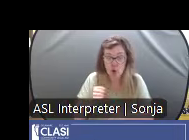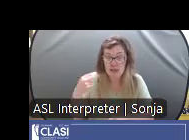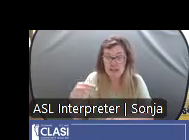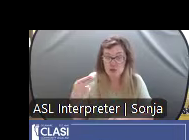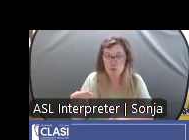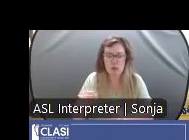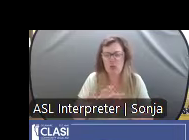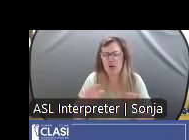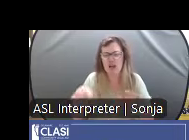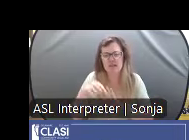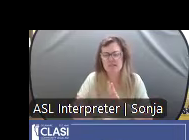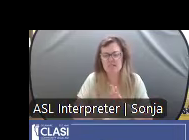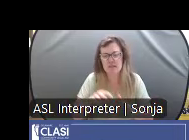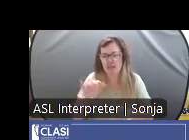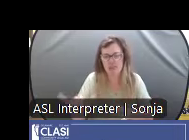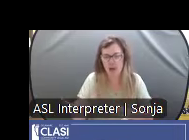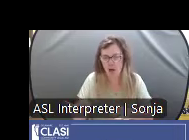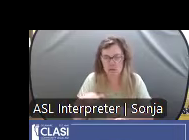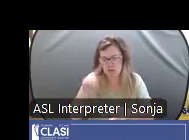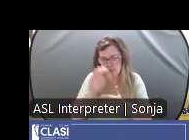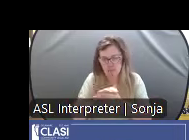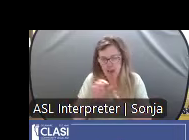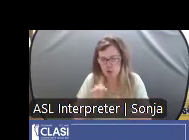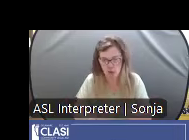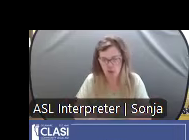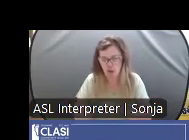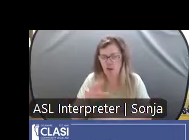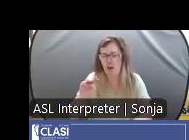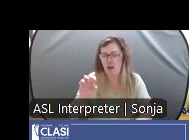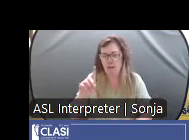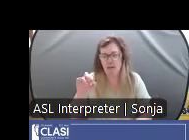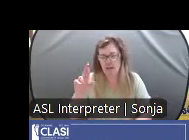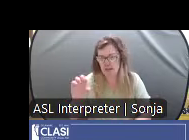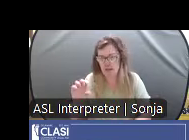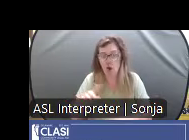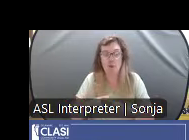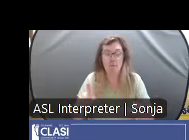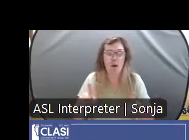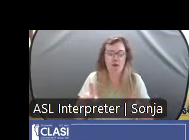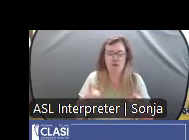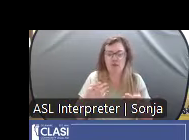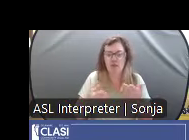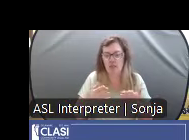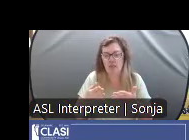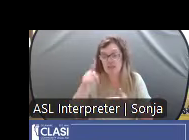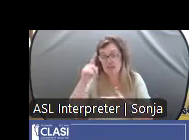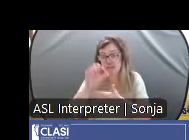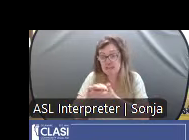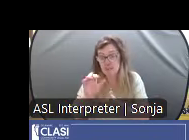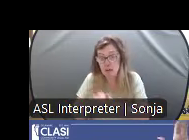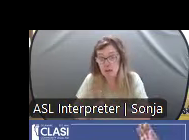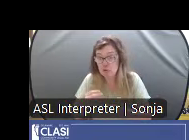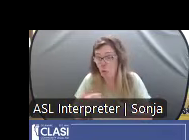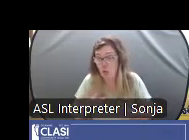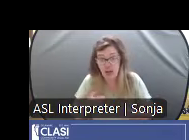time talking about spousal Medicare, but it is also a possibility for spouses who themselves do not have a work record,